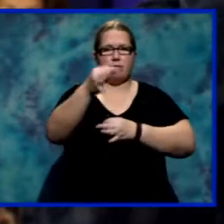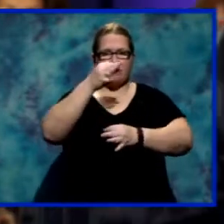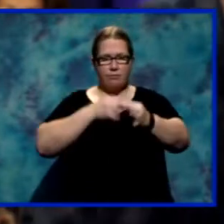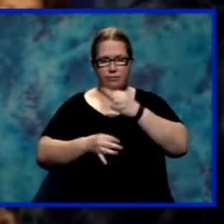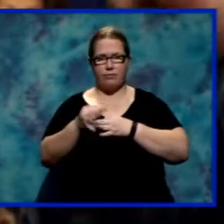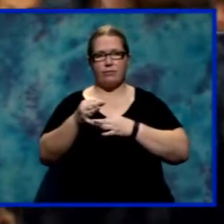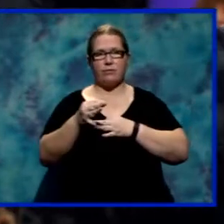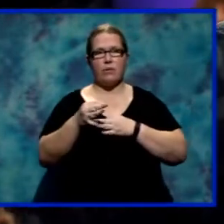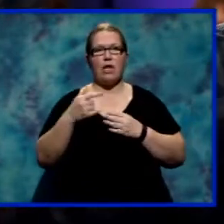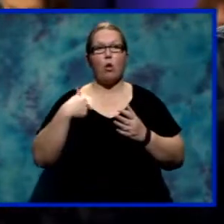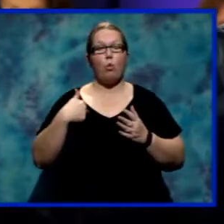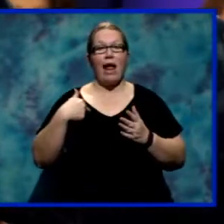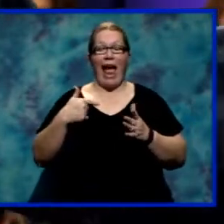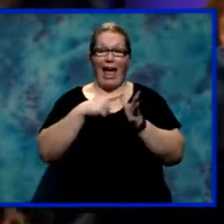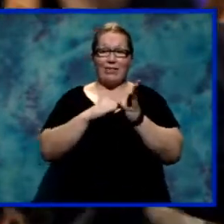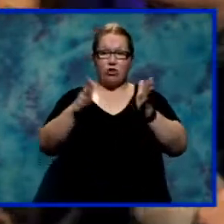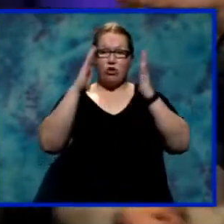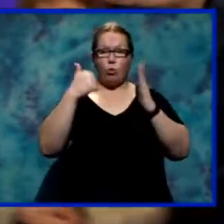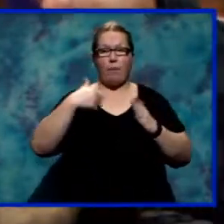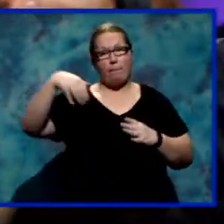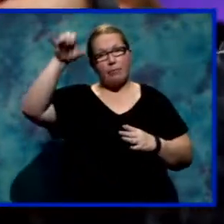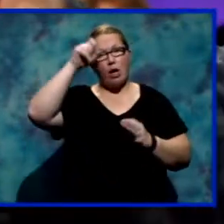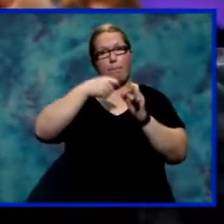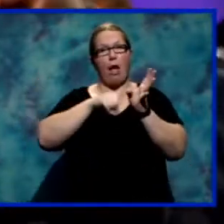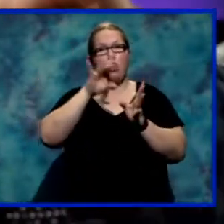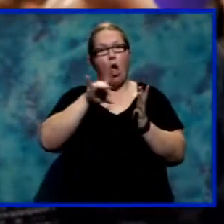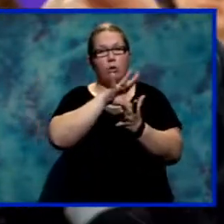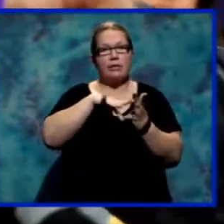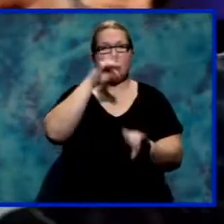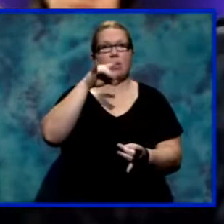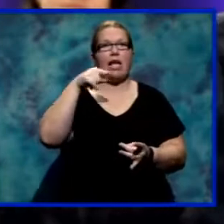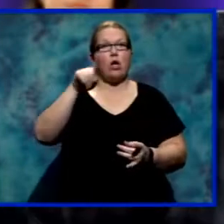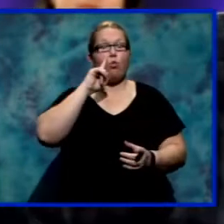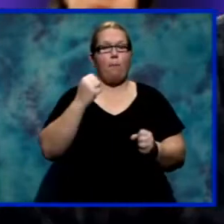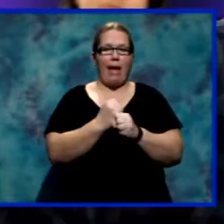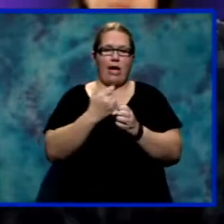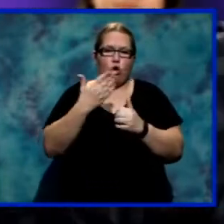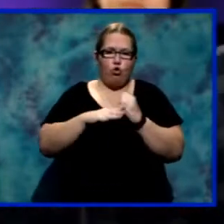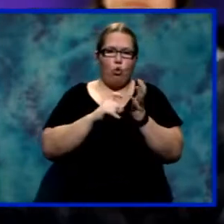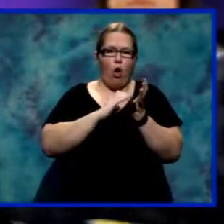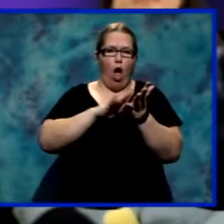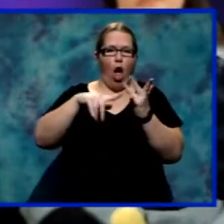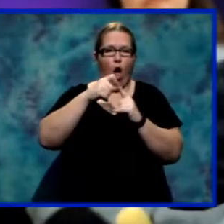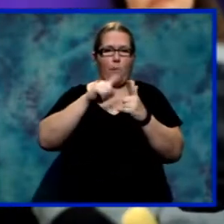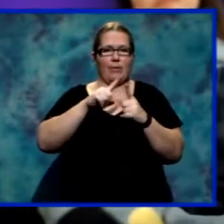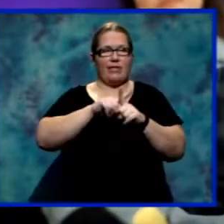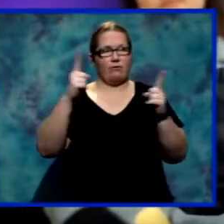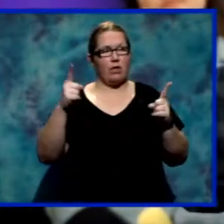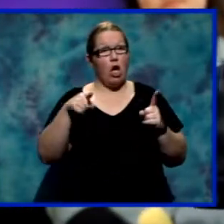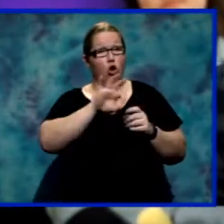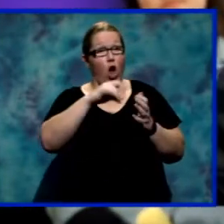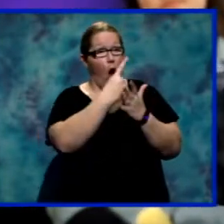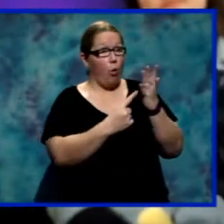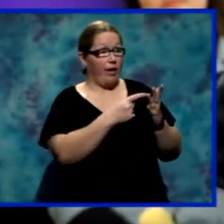as a church are baptized by the Holy Spirit. That's what's going to make New Hope different. Amen? It's not our beautiful music.